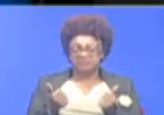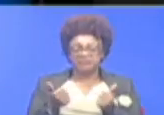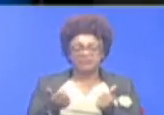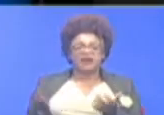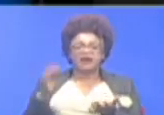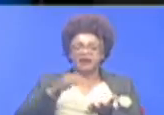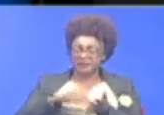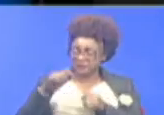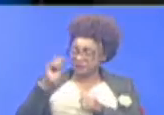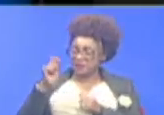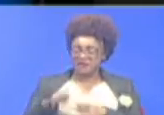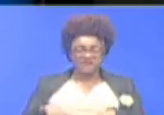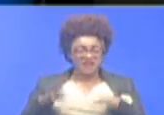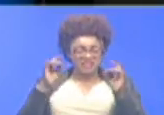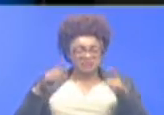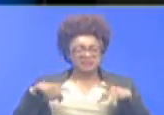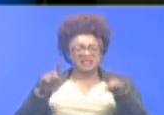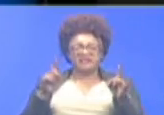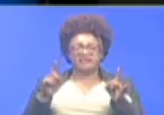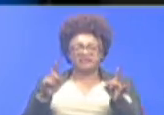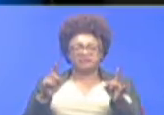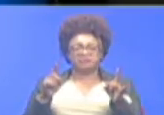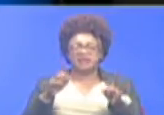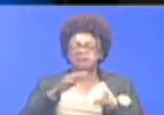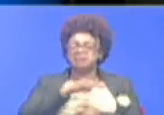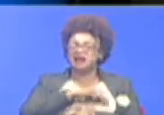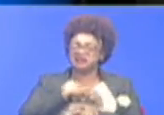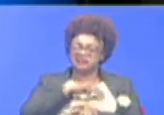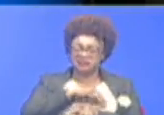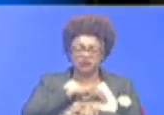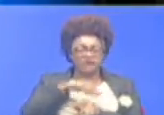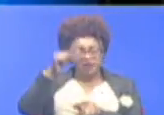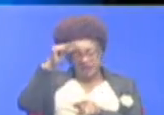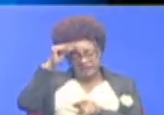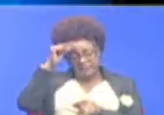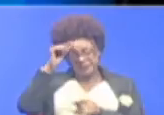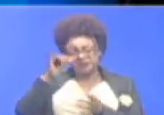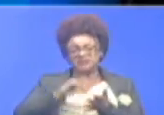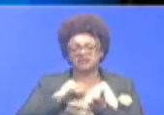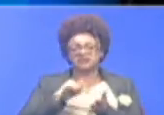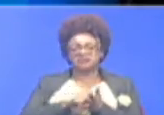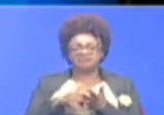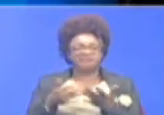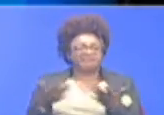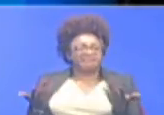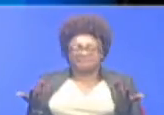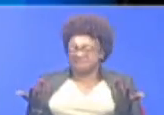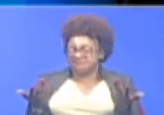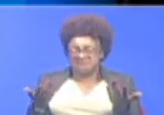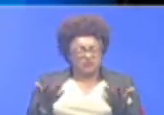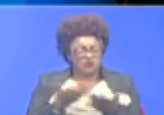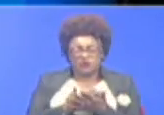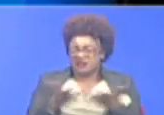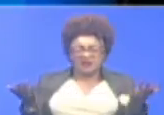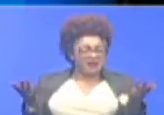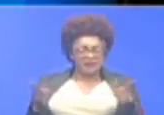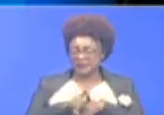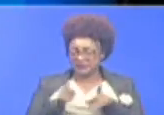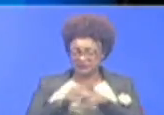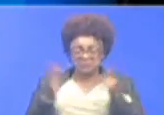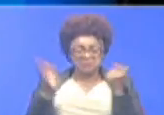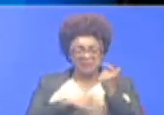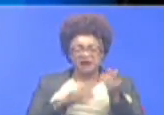Kenyans find themselves at the mercy of a government that seems to look the other way as bad food is pushed down their